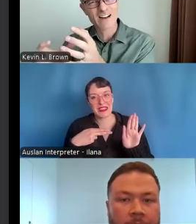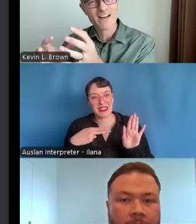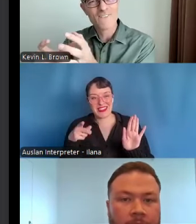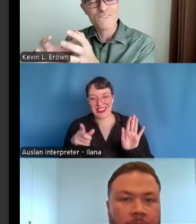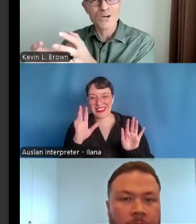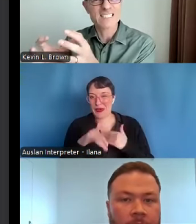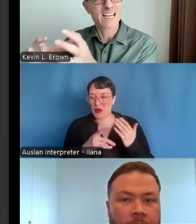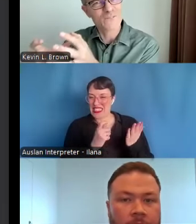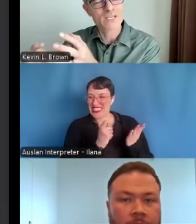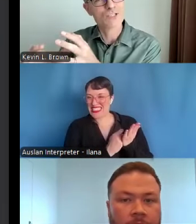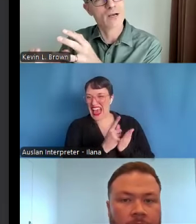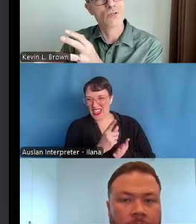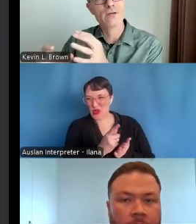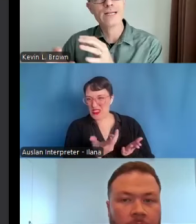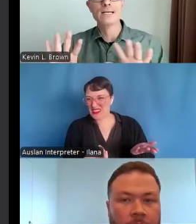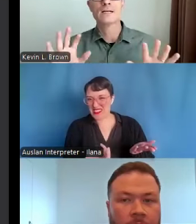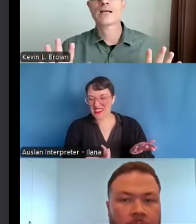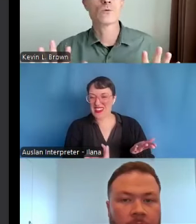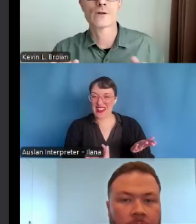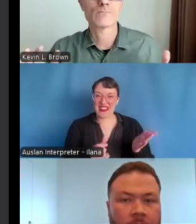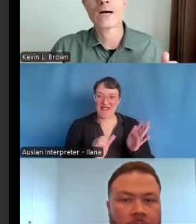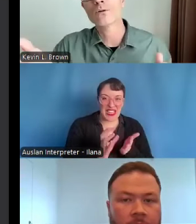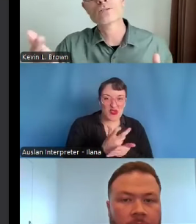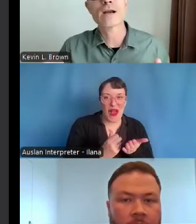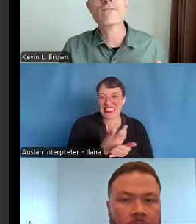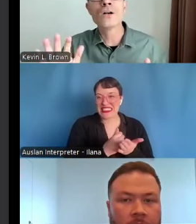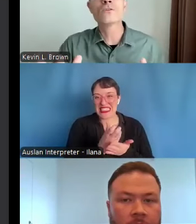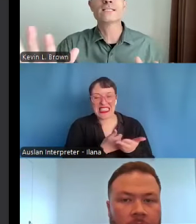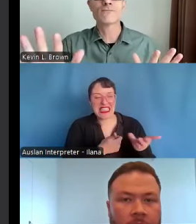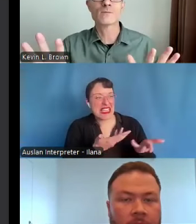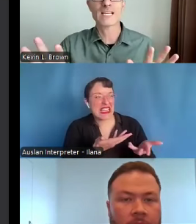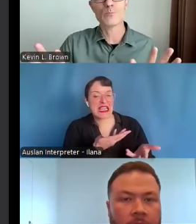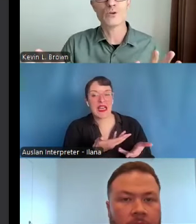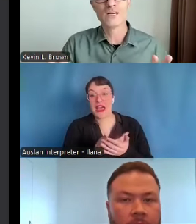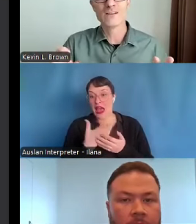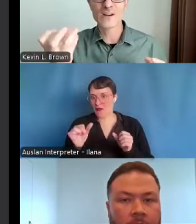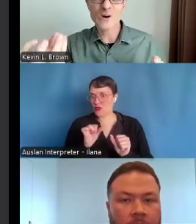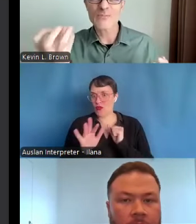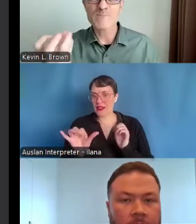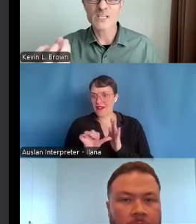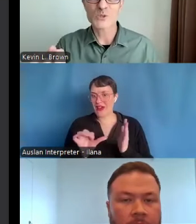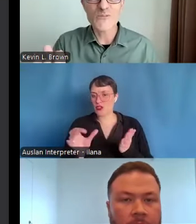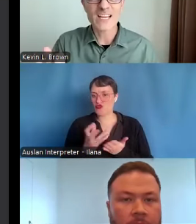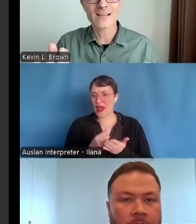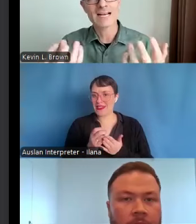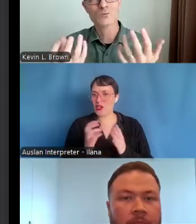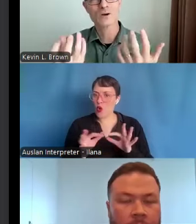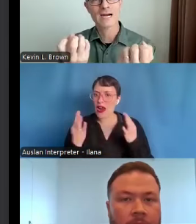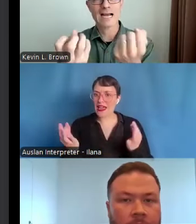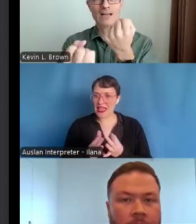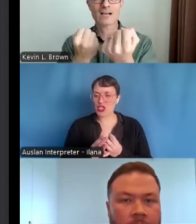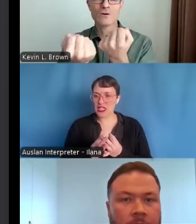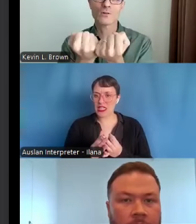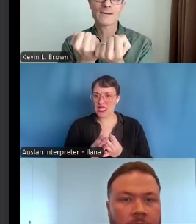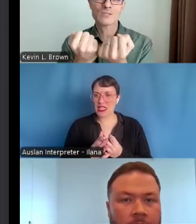sales and a fundraising conversation opportunity. And that's where there are countless great fundraising firms to help you figure out that potential fit. And that's where Mighty